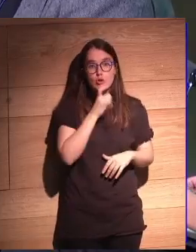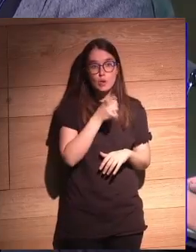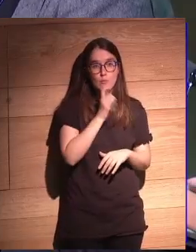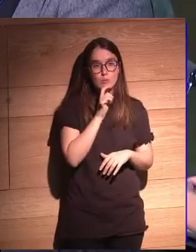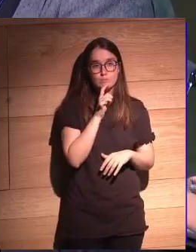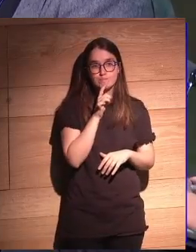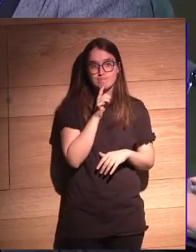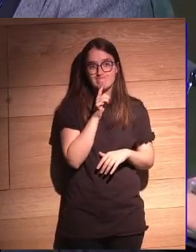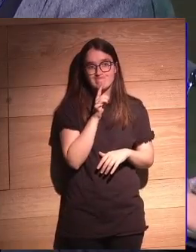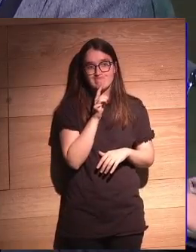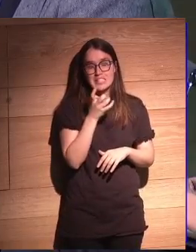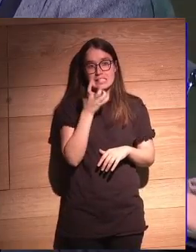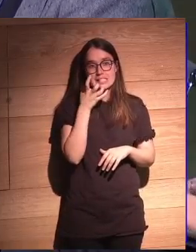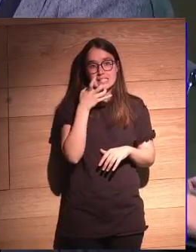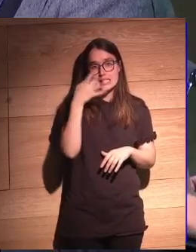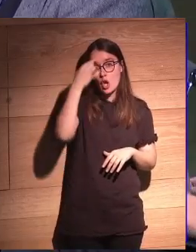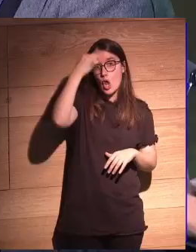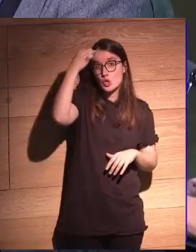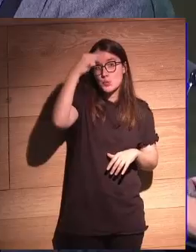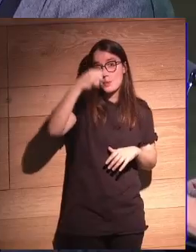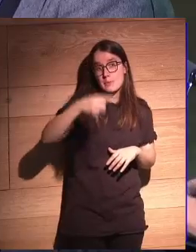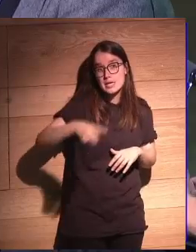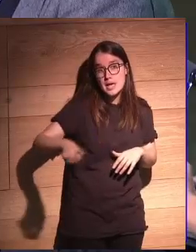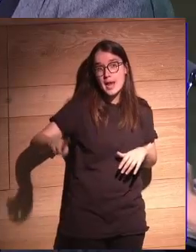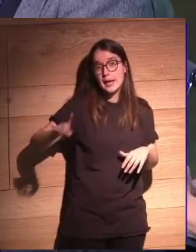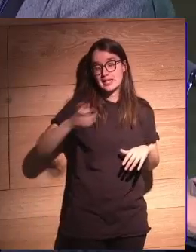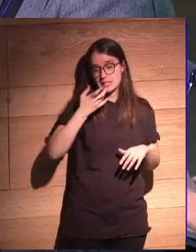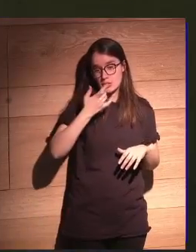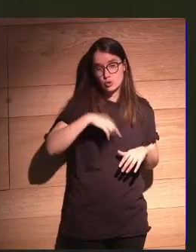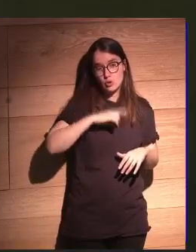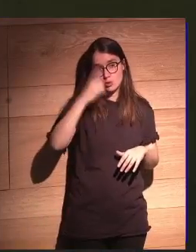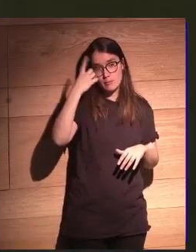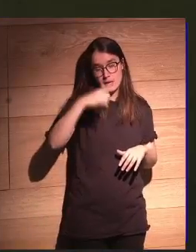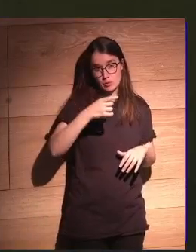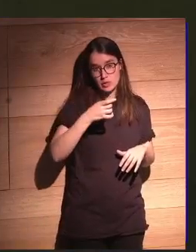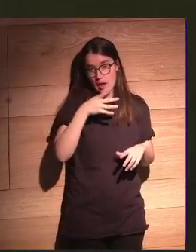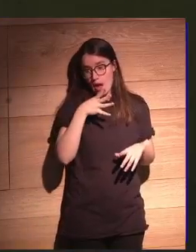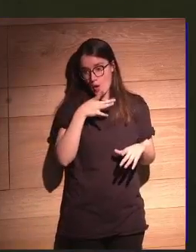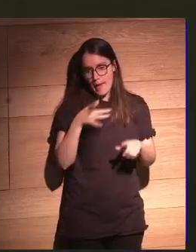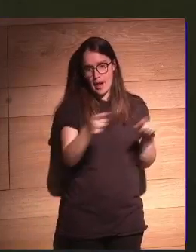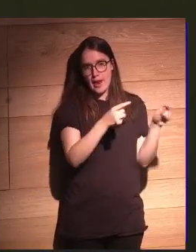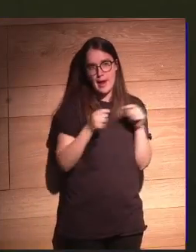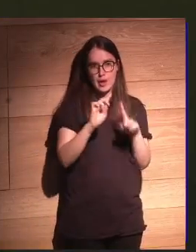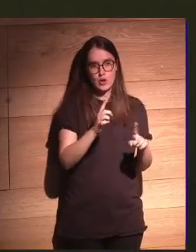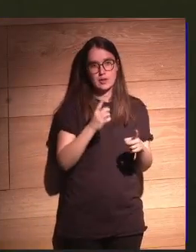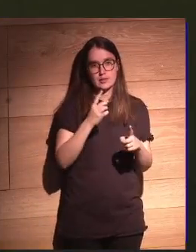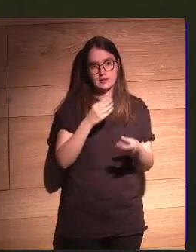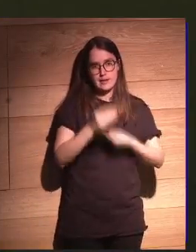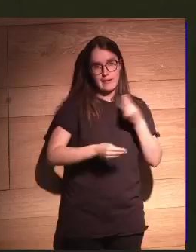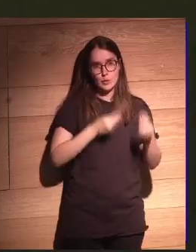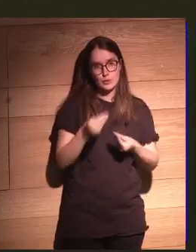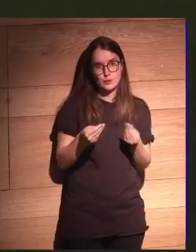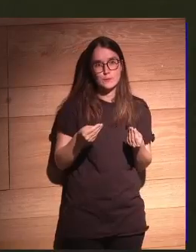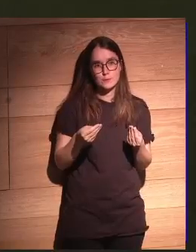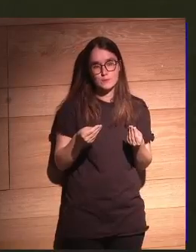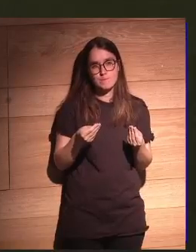issue here, how to do this. Well, if I knew, if we knew, we would not be here talking